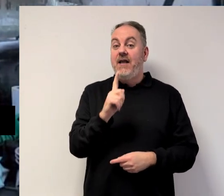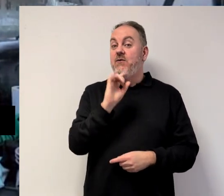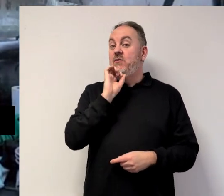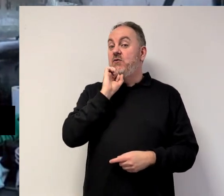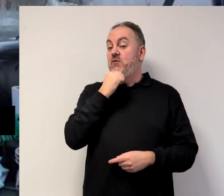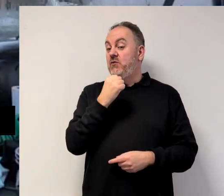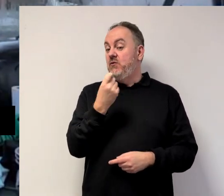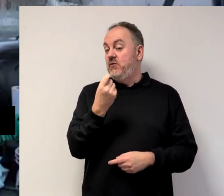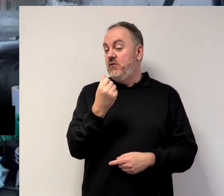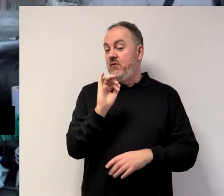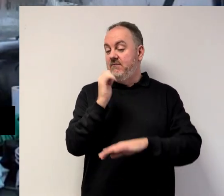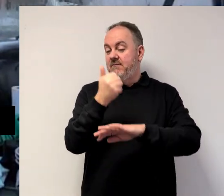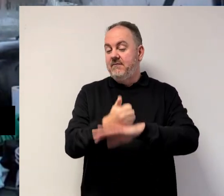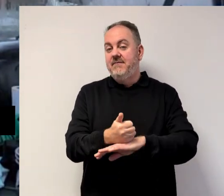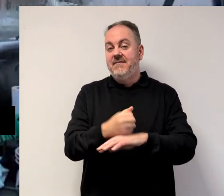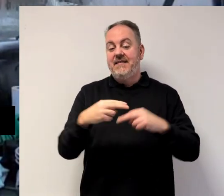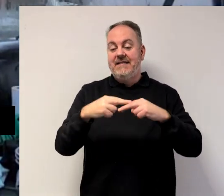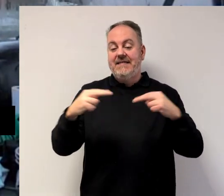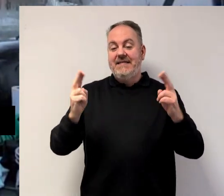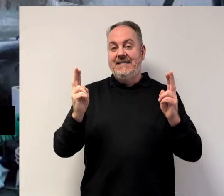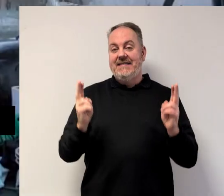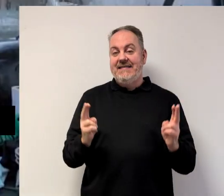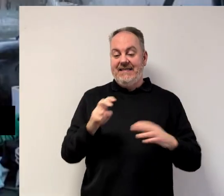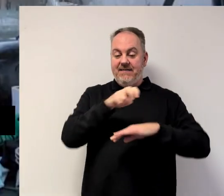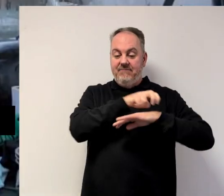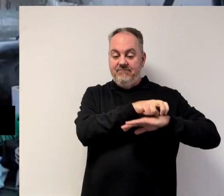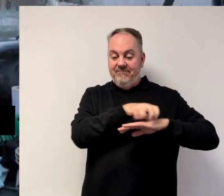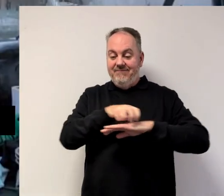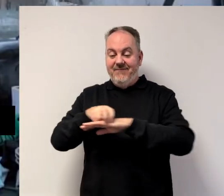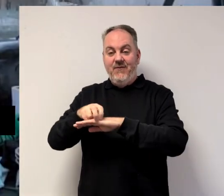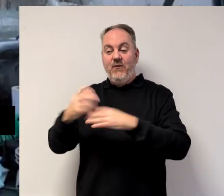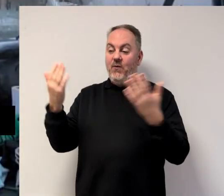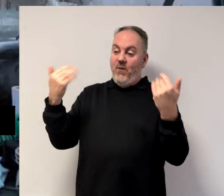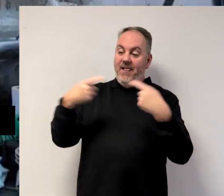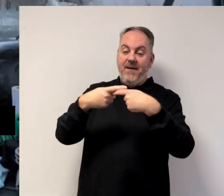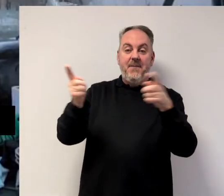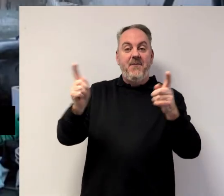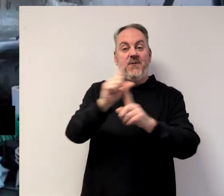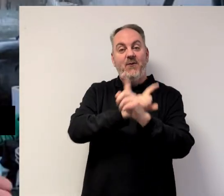the community all the time. And so we'll need to